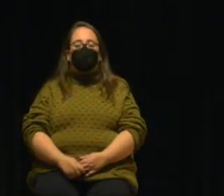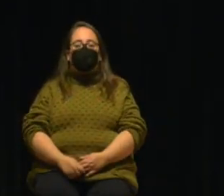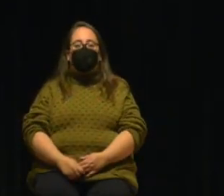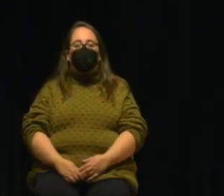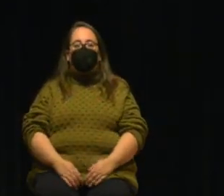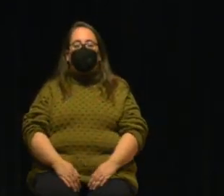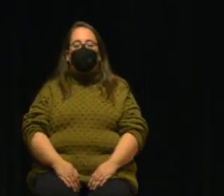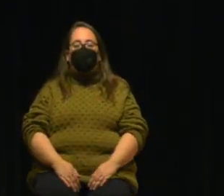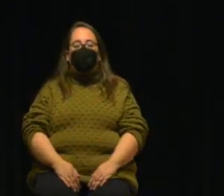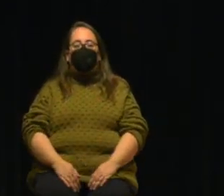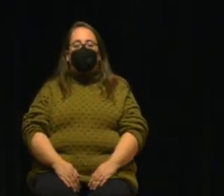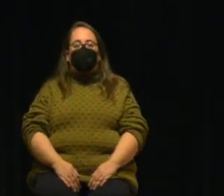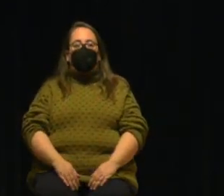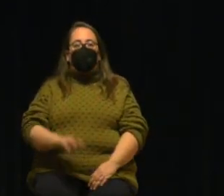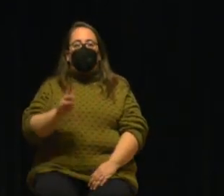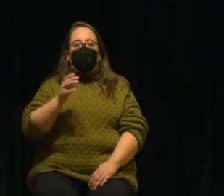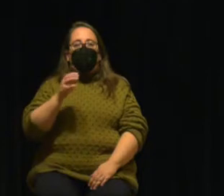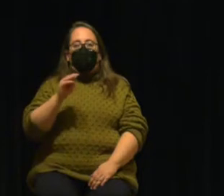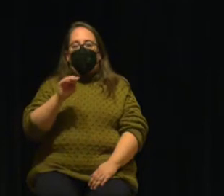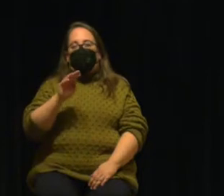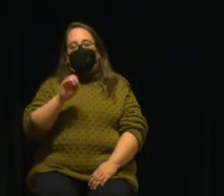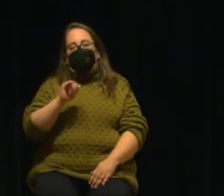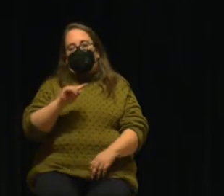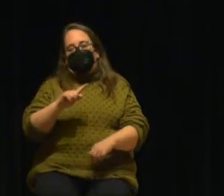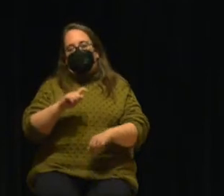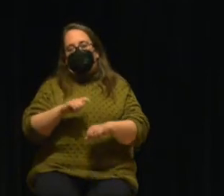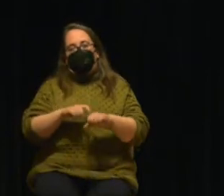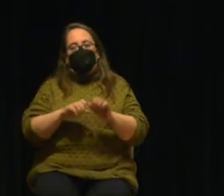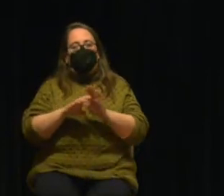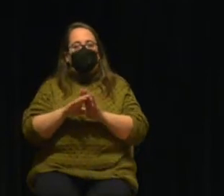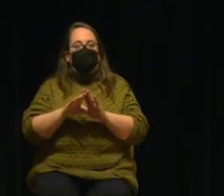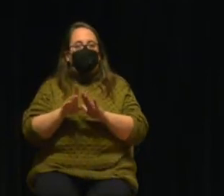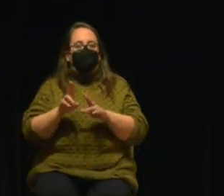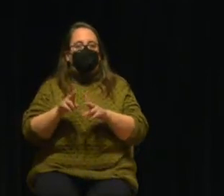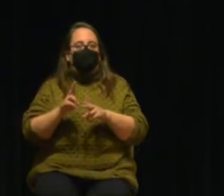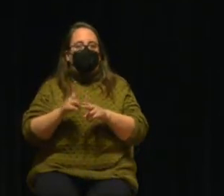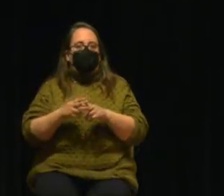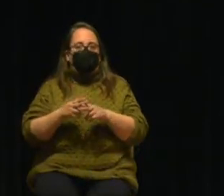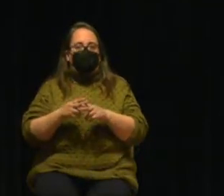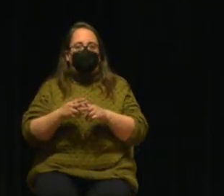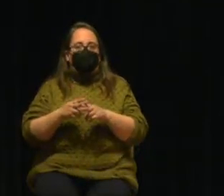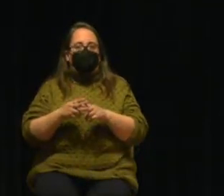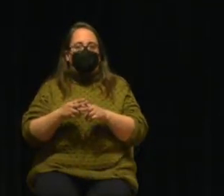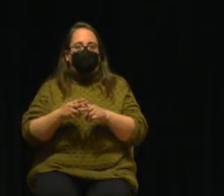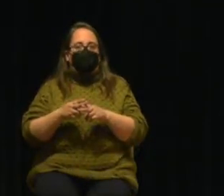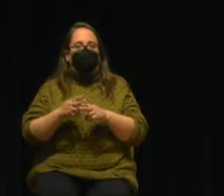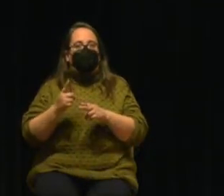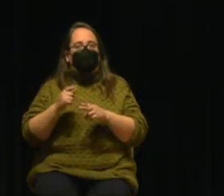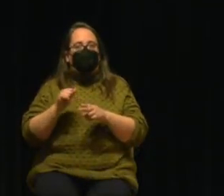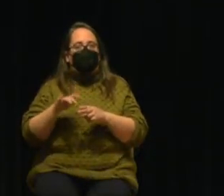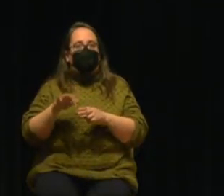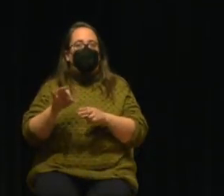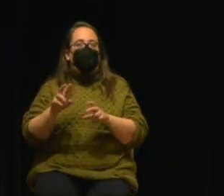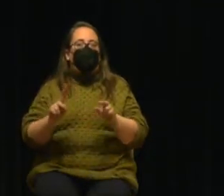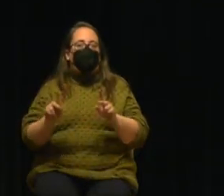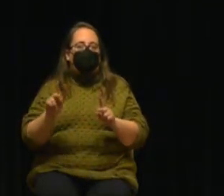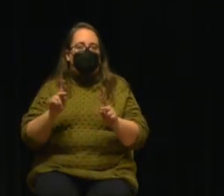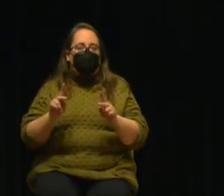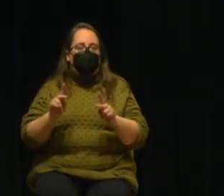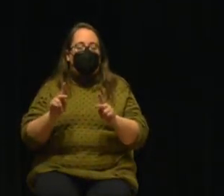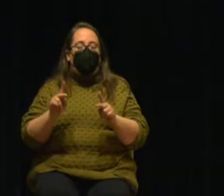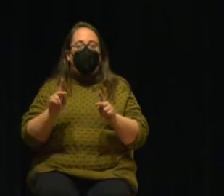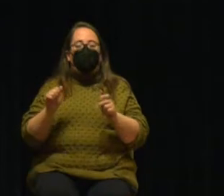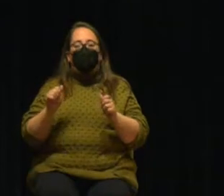Now, William Still, by this point, had developed a reputation as someone who could find people, someone who could